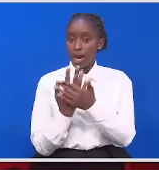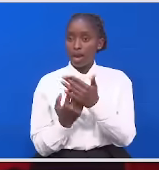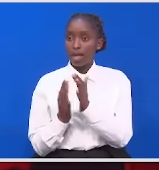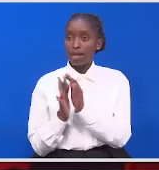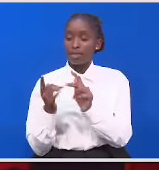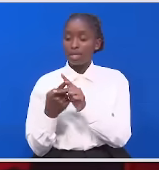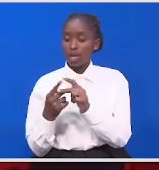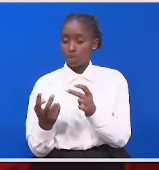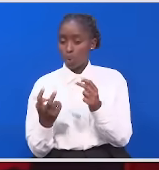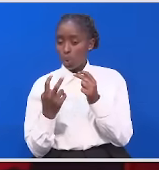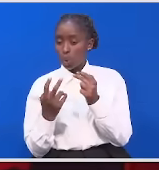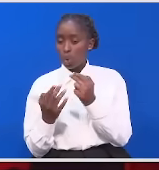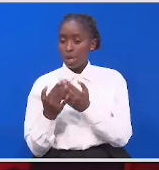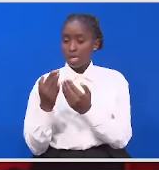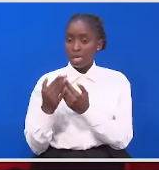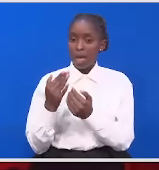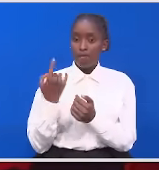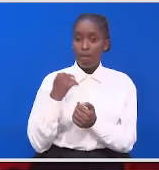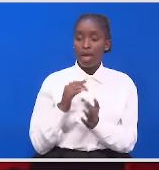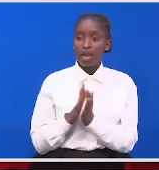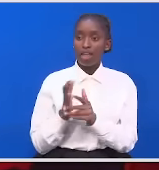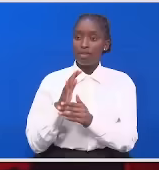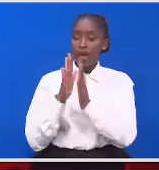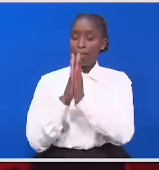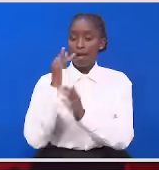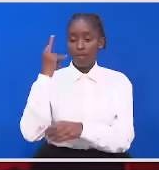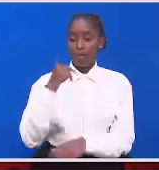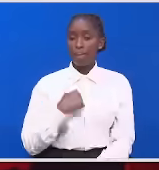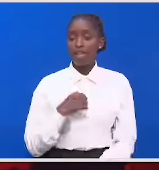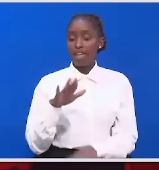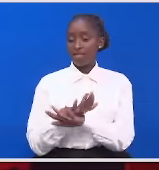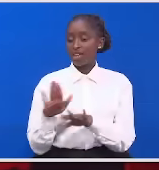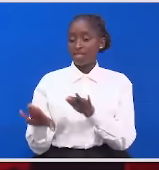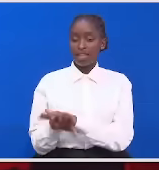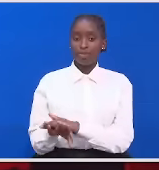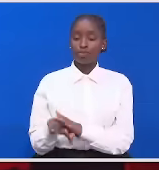wakaanza kuniangalia, kuniombea, kila kitu. The